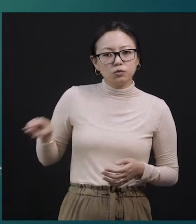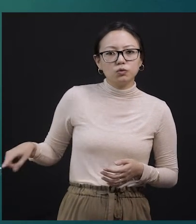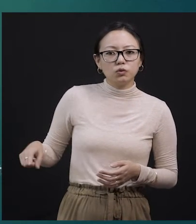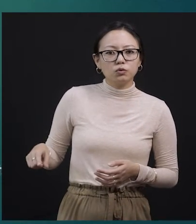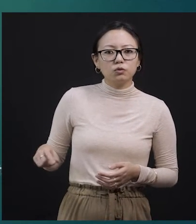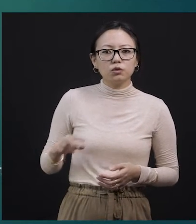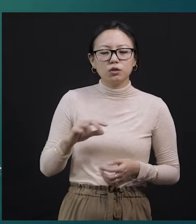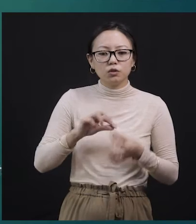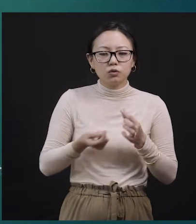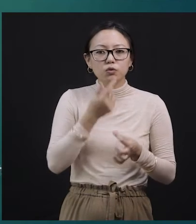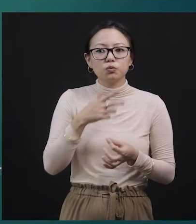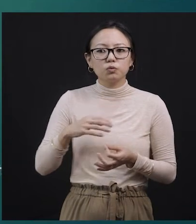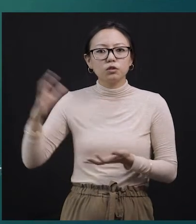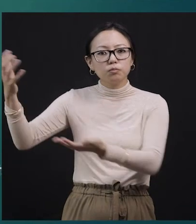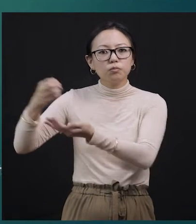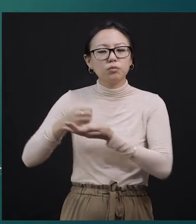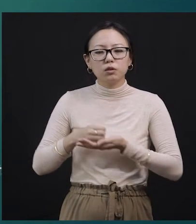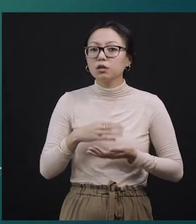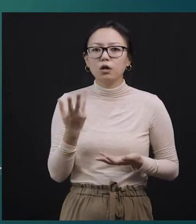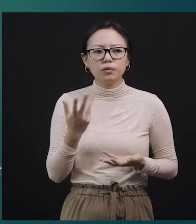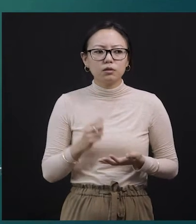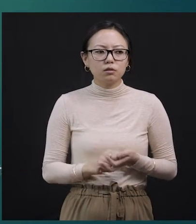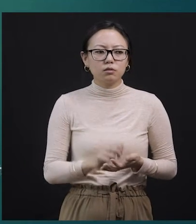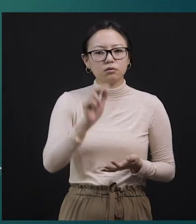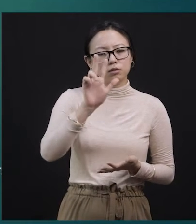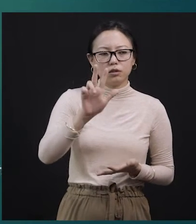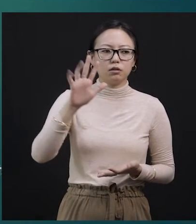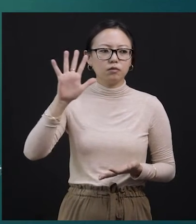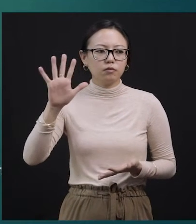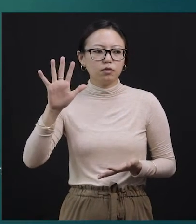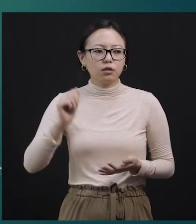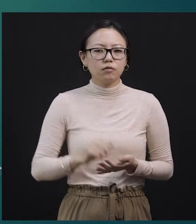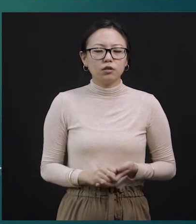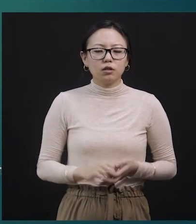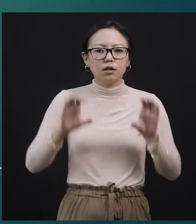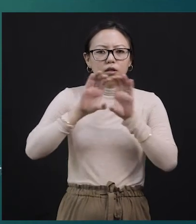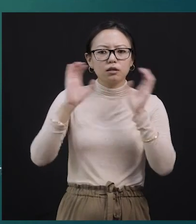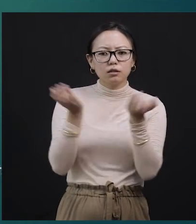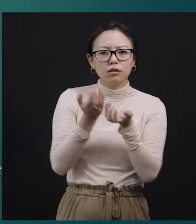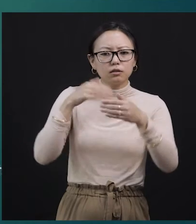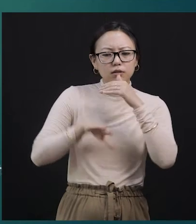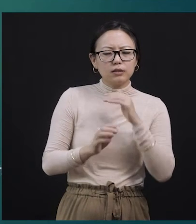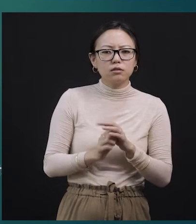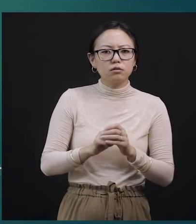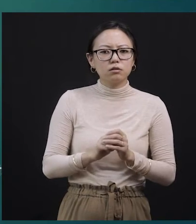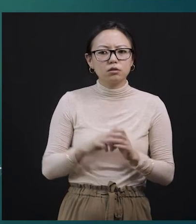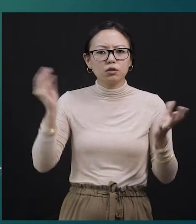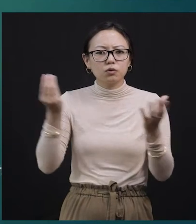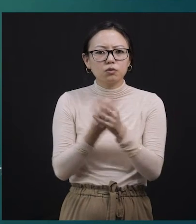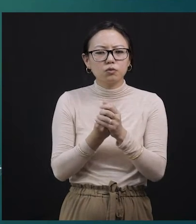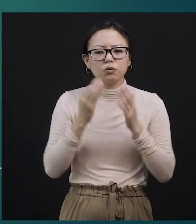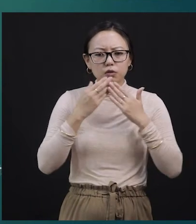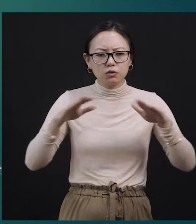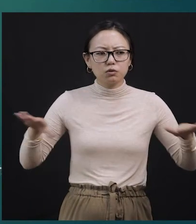of students? 28. So total number of students, 28. Then what is the step 1